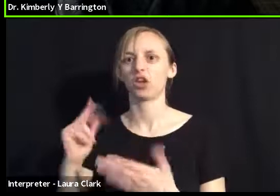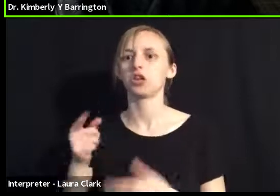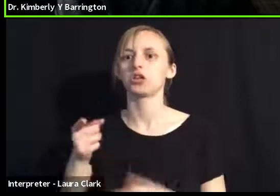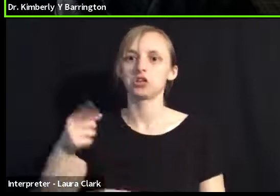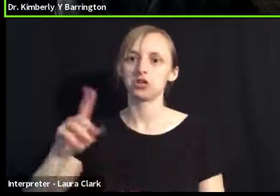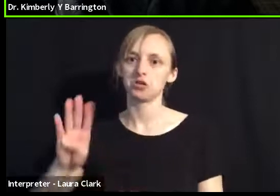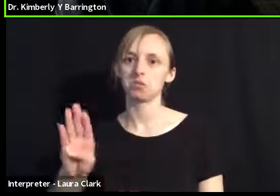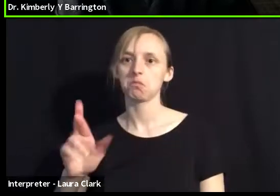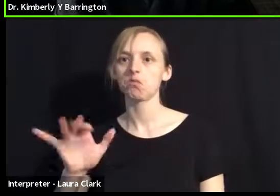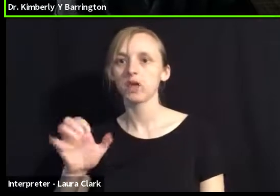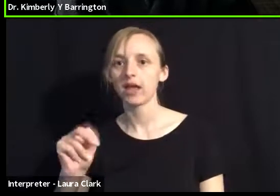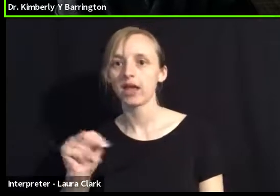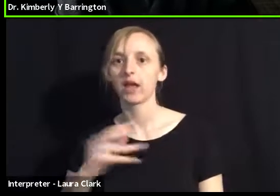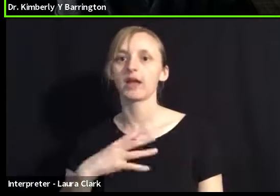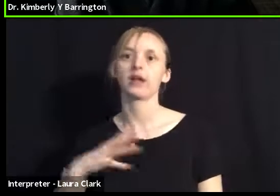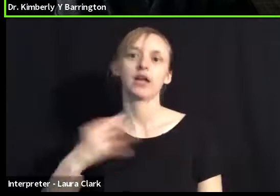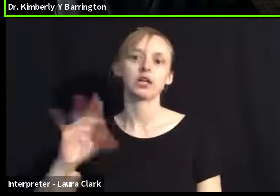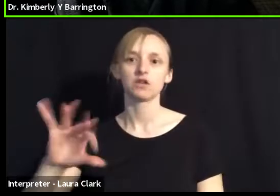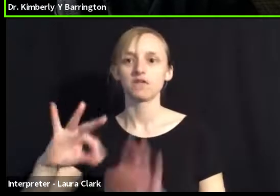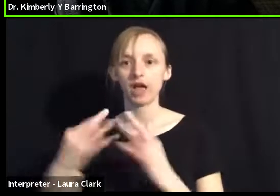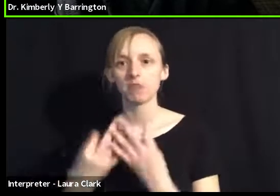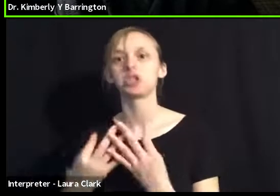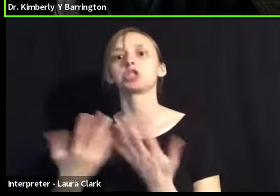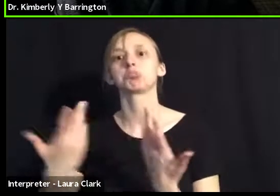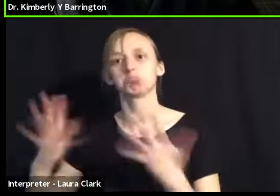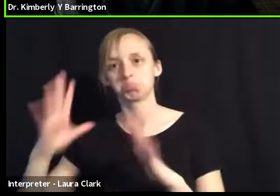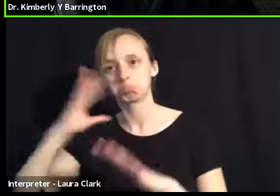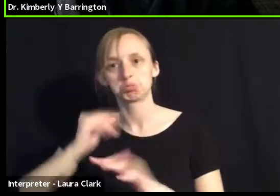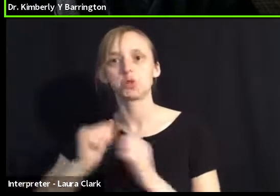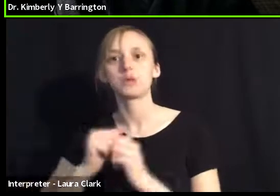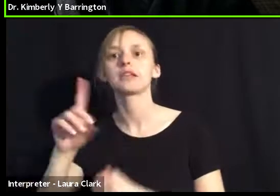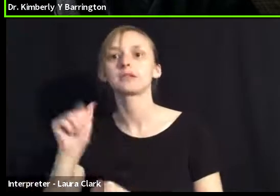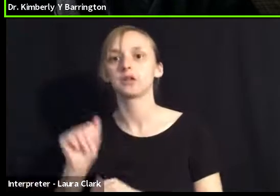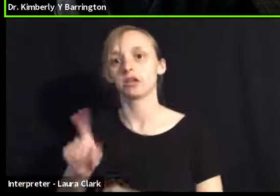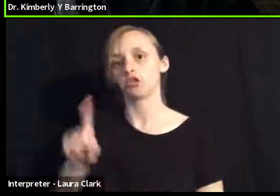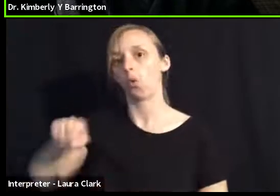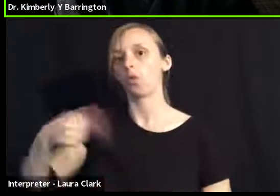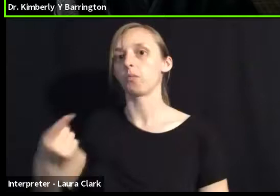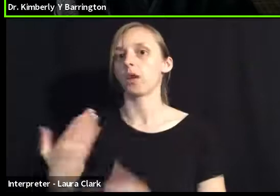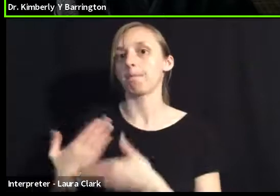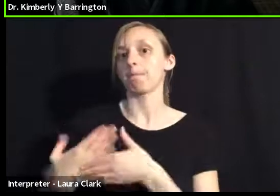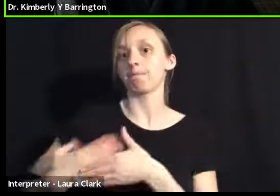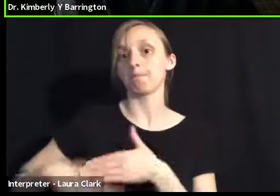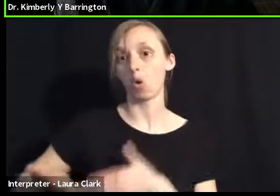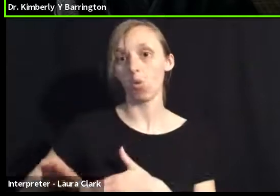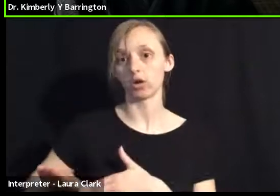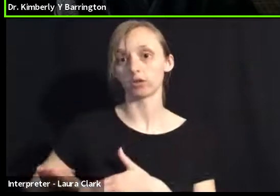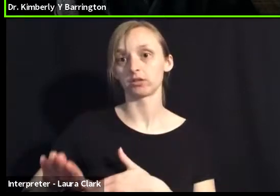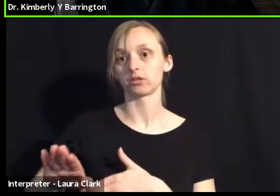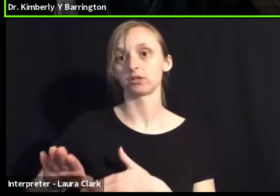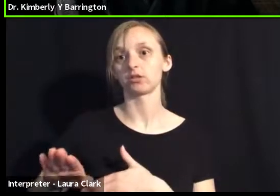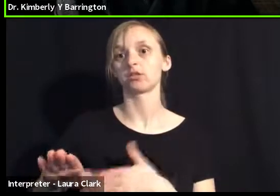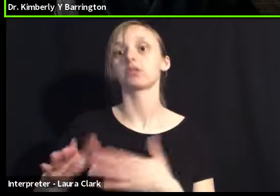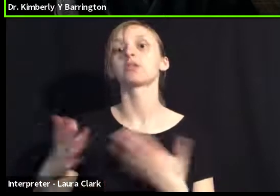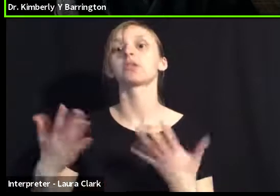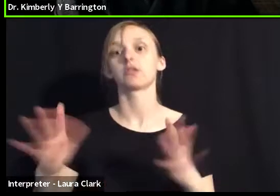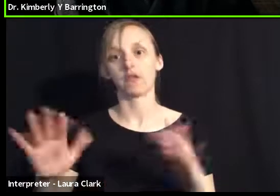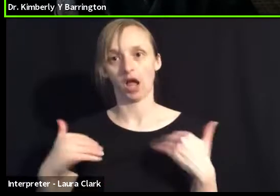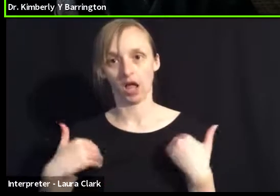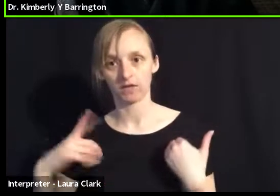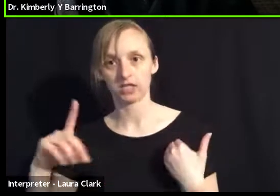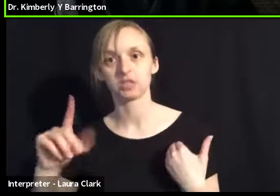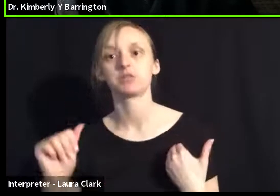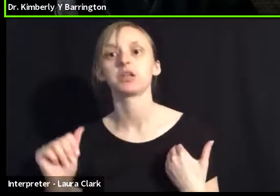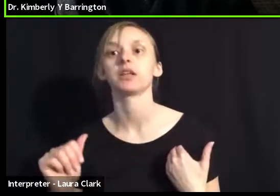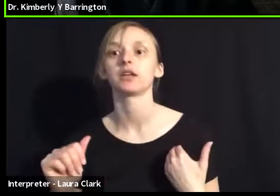but she is the only person that was born initially with a disability, or as she